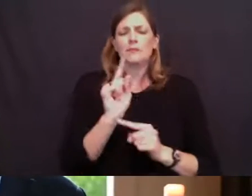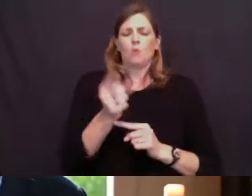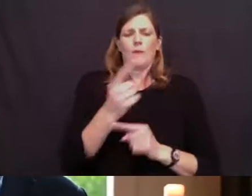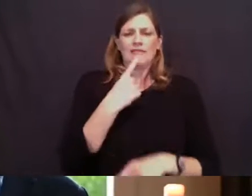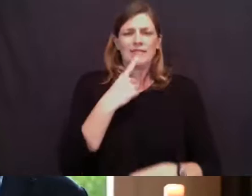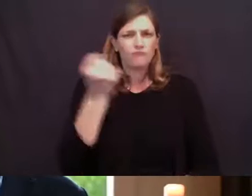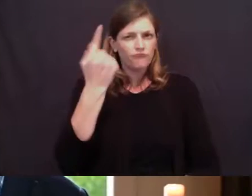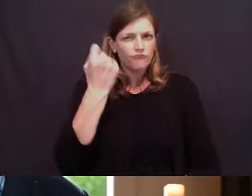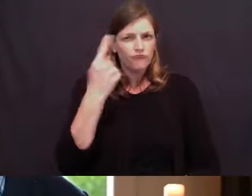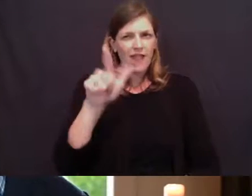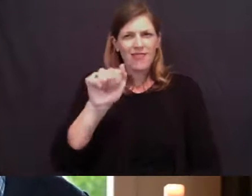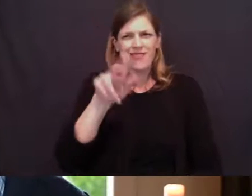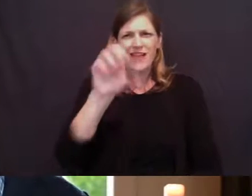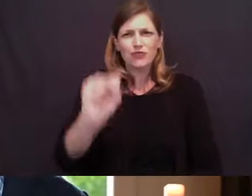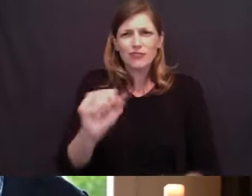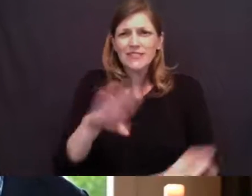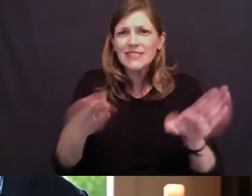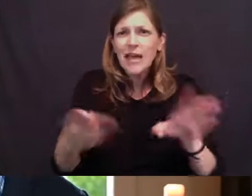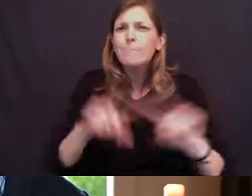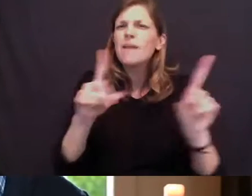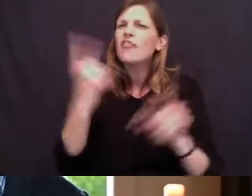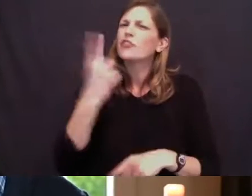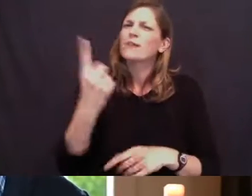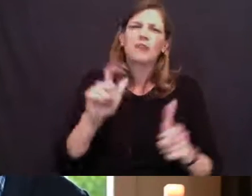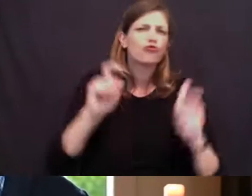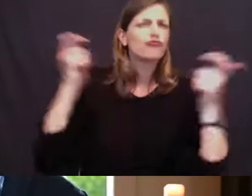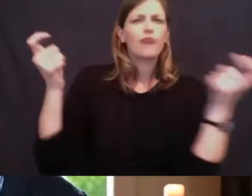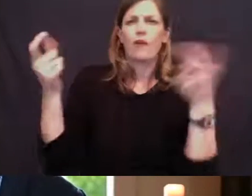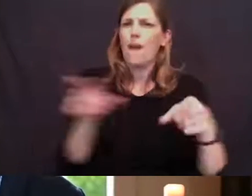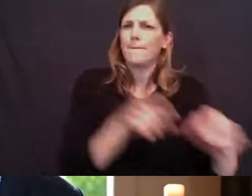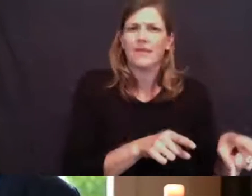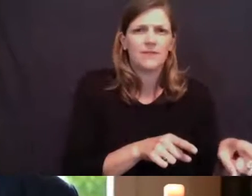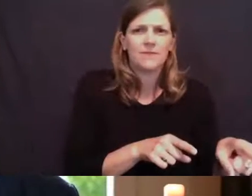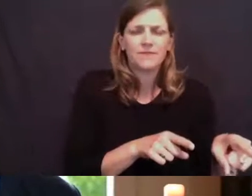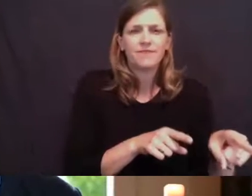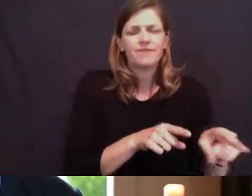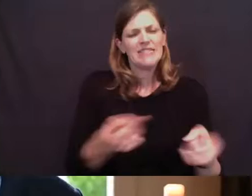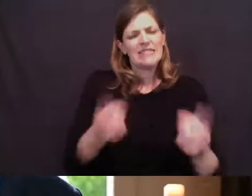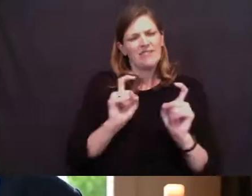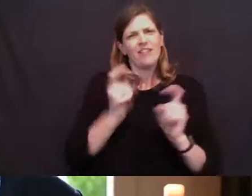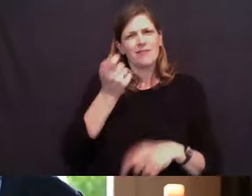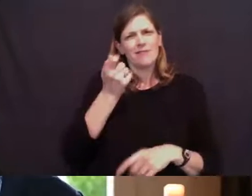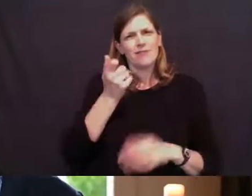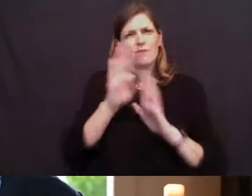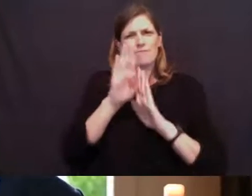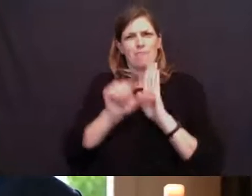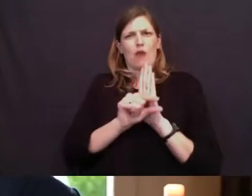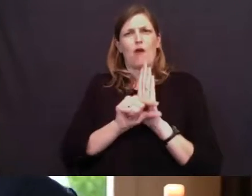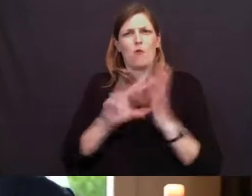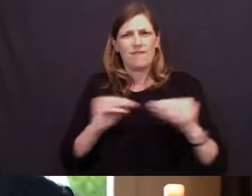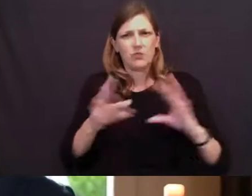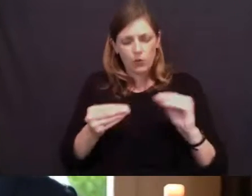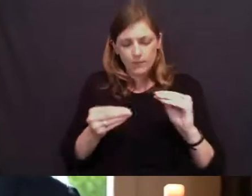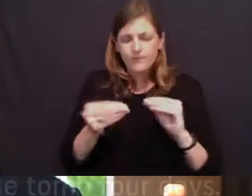is dead, but there's something far greater that's going on. He's given us a glimpse into the backdrop of this story.